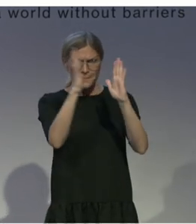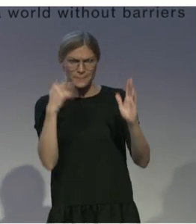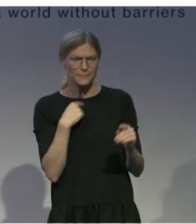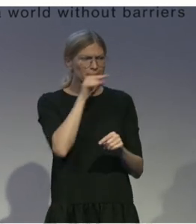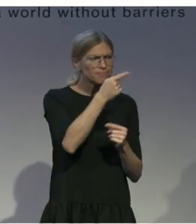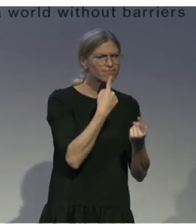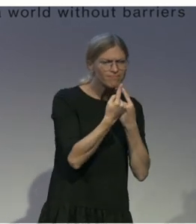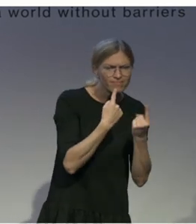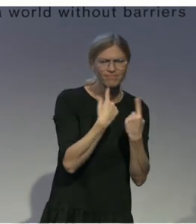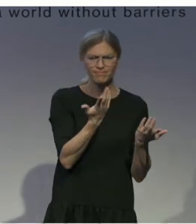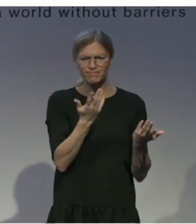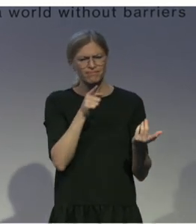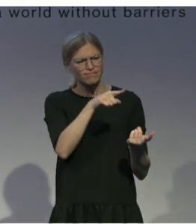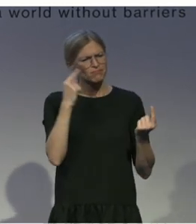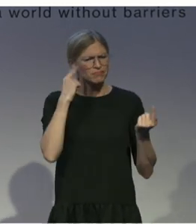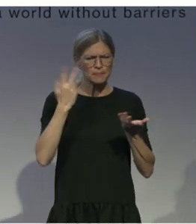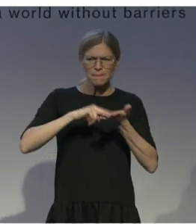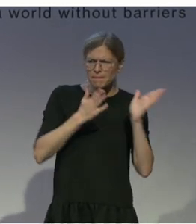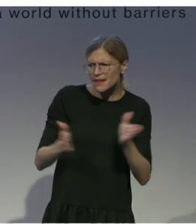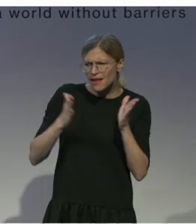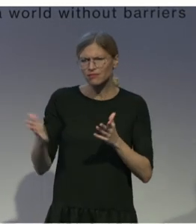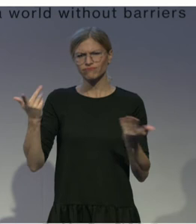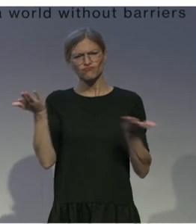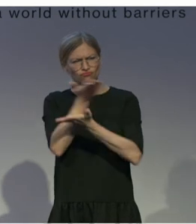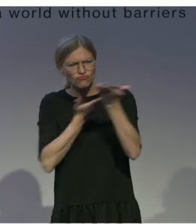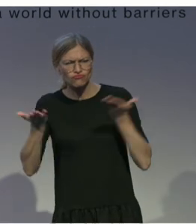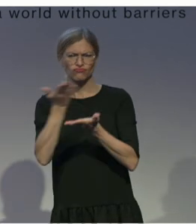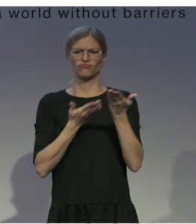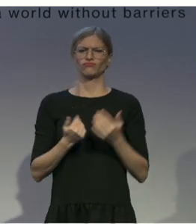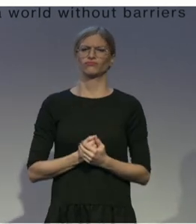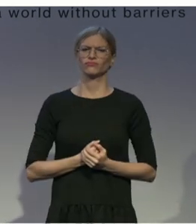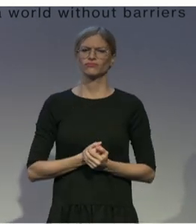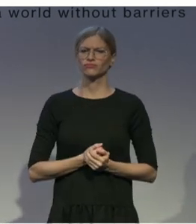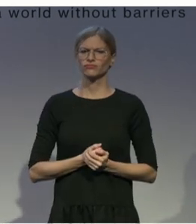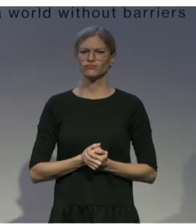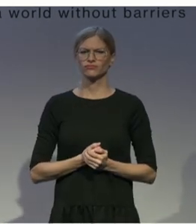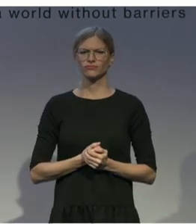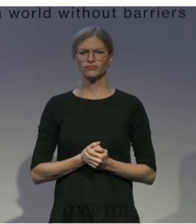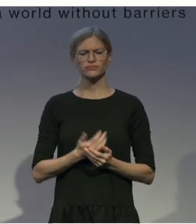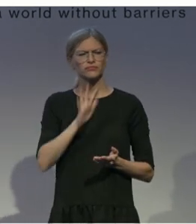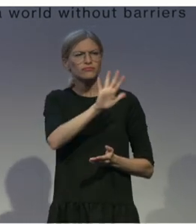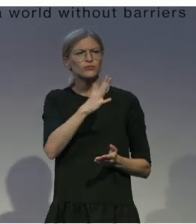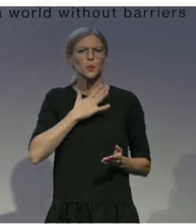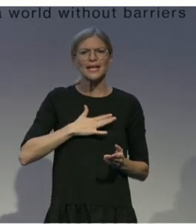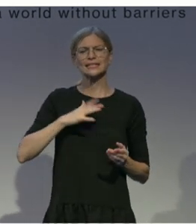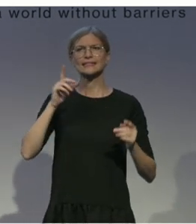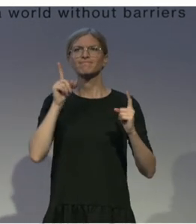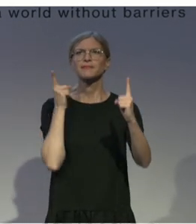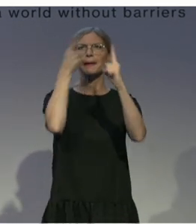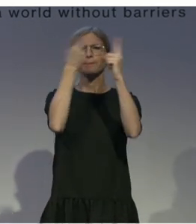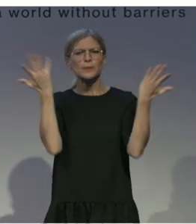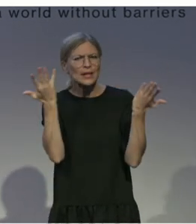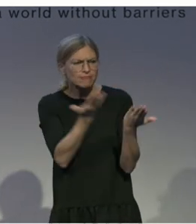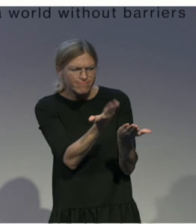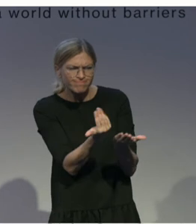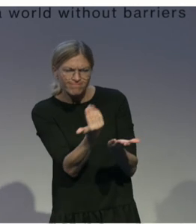meetings. Then bring up any issue that needed to be addressed to be the commune disability